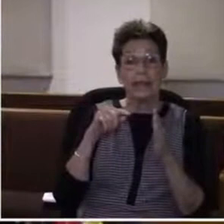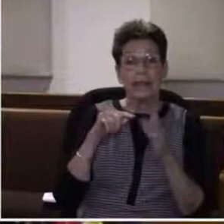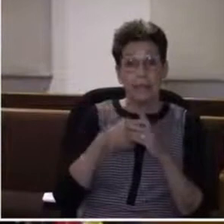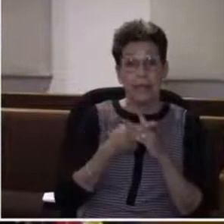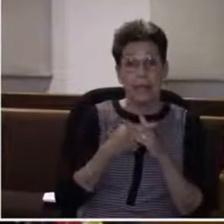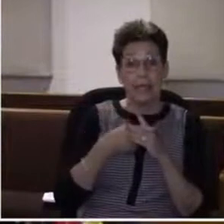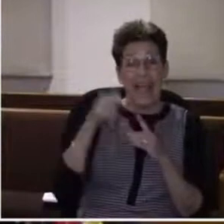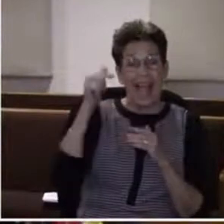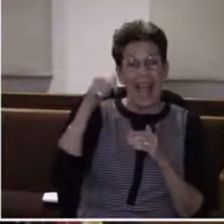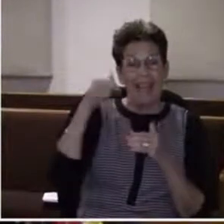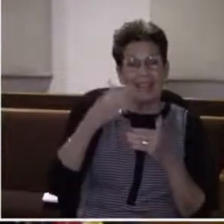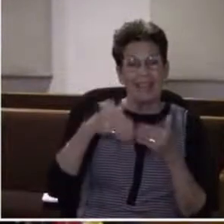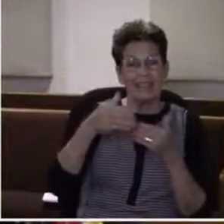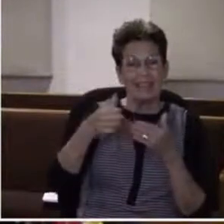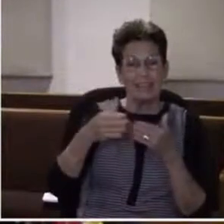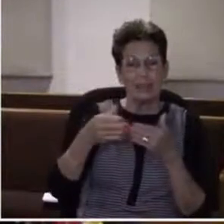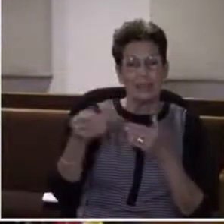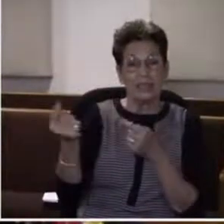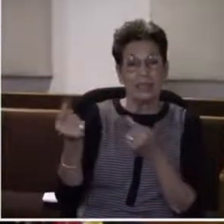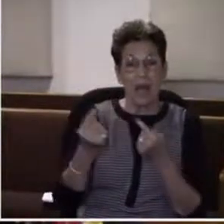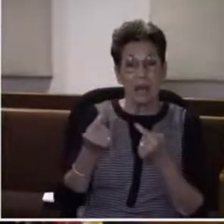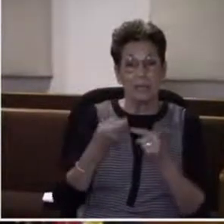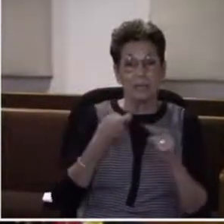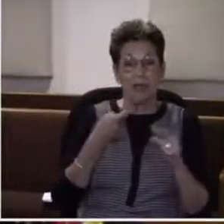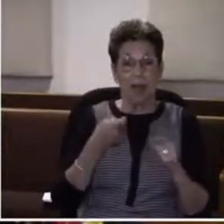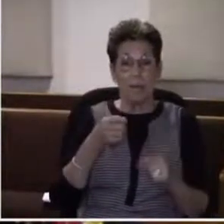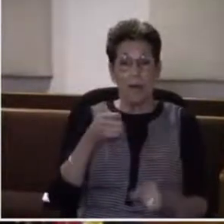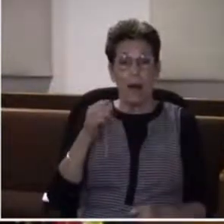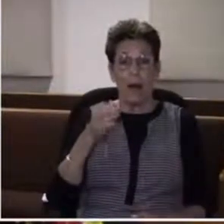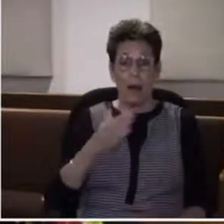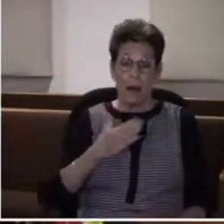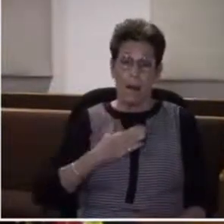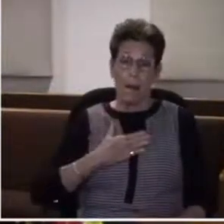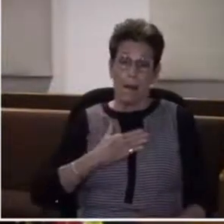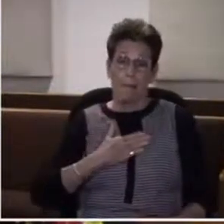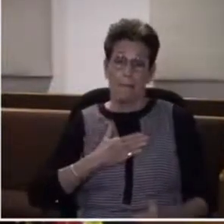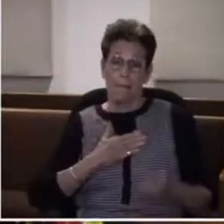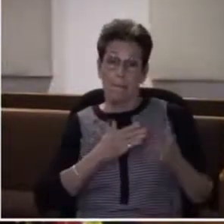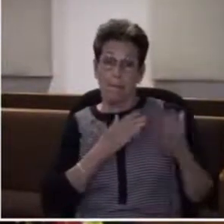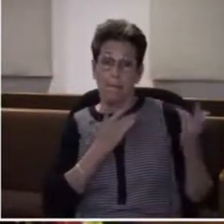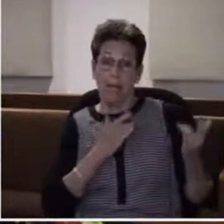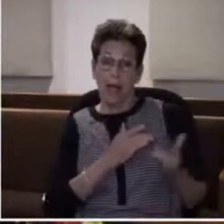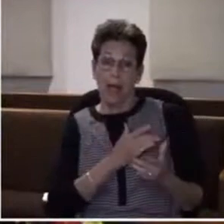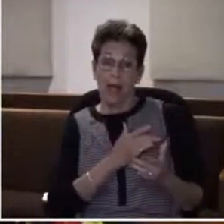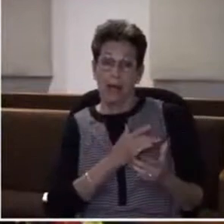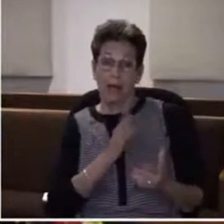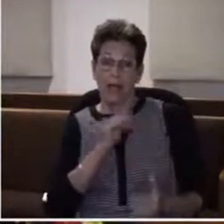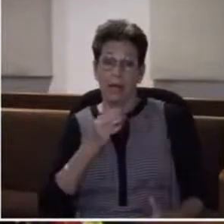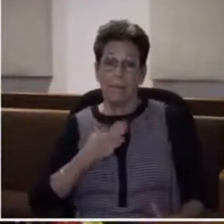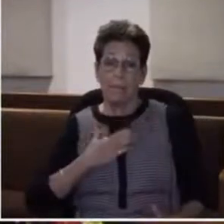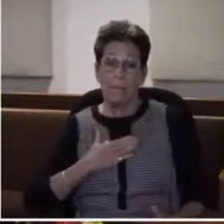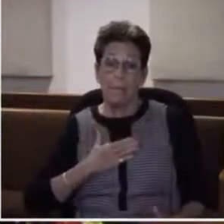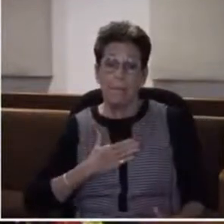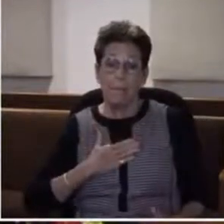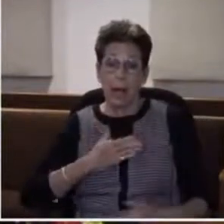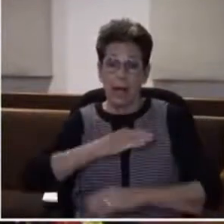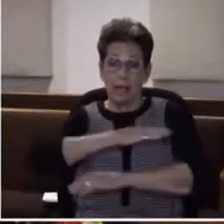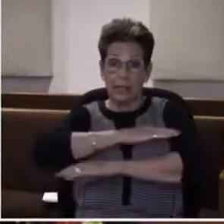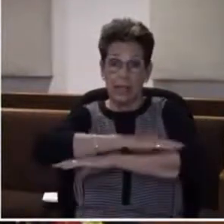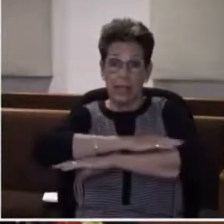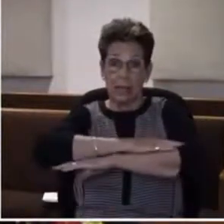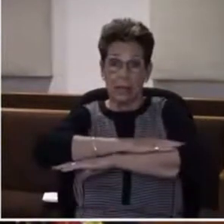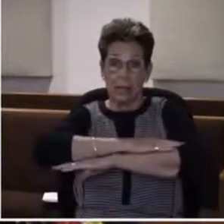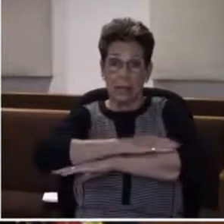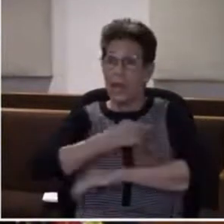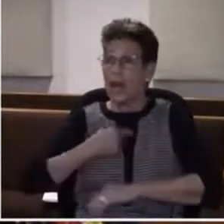this series comes from the pastor's heart. It also comes from the pastor's table. I have